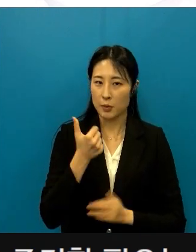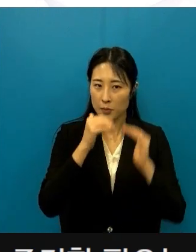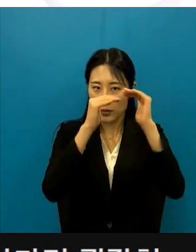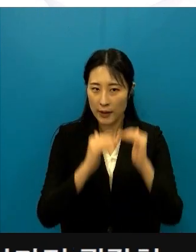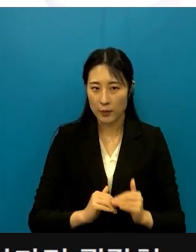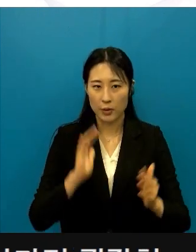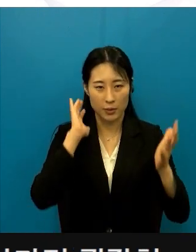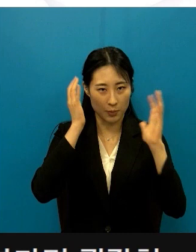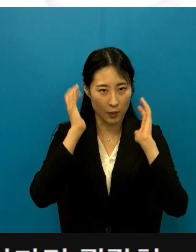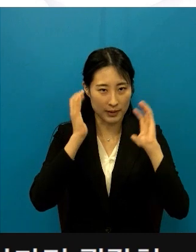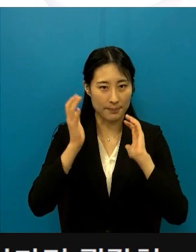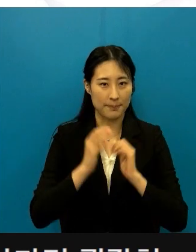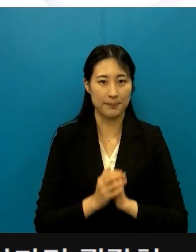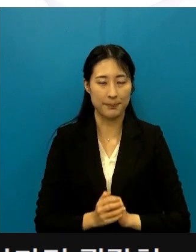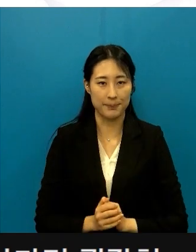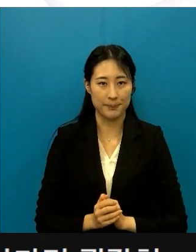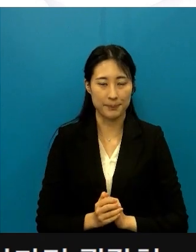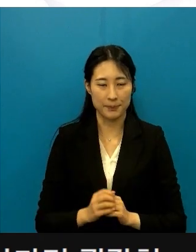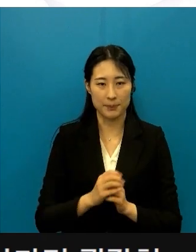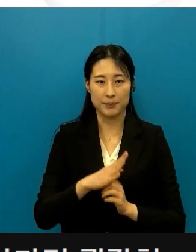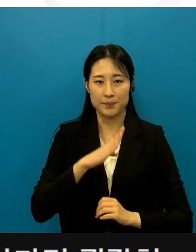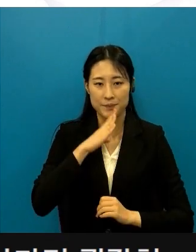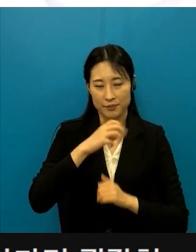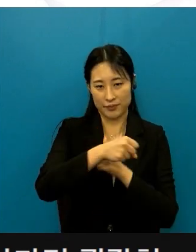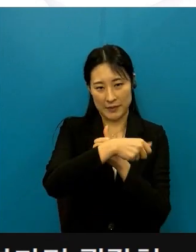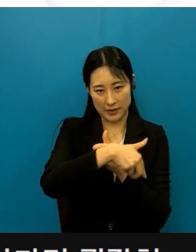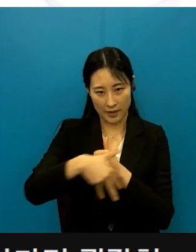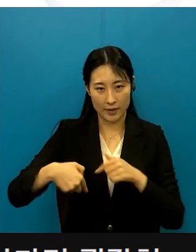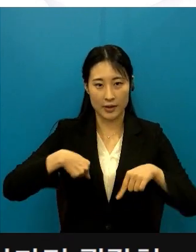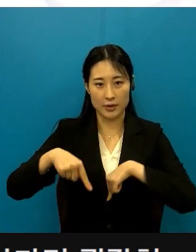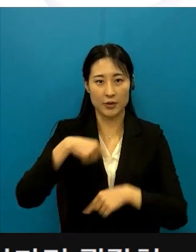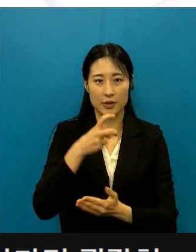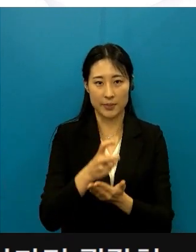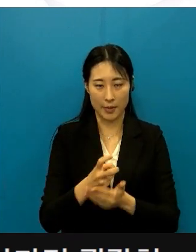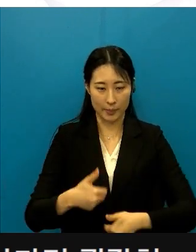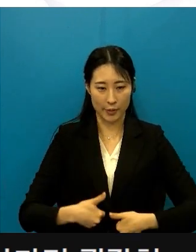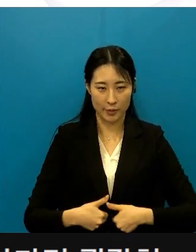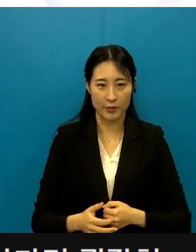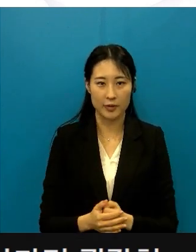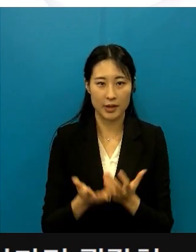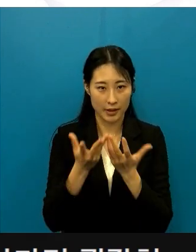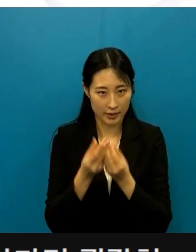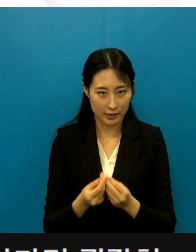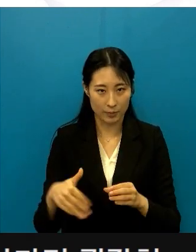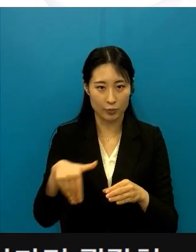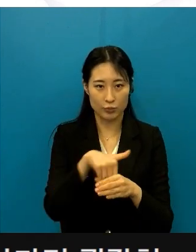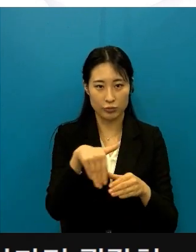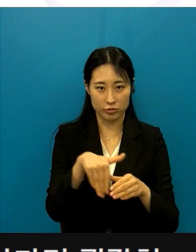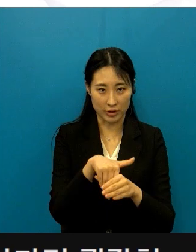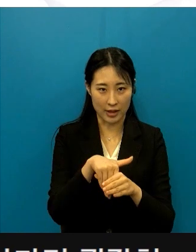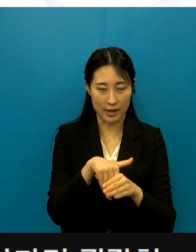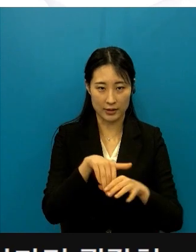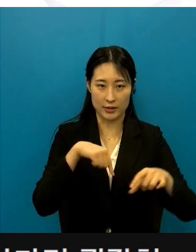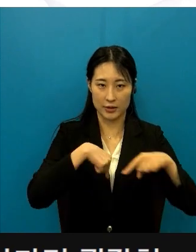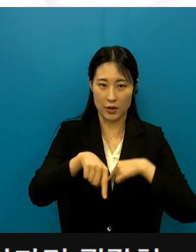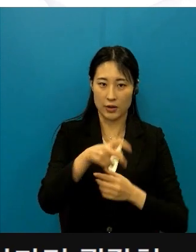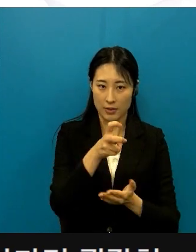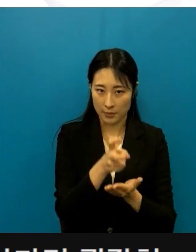Sometimes cultural, including cultural policies, or the naturalist in